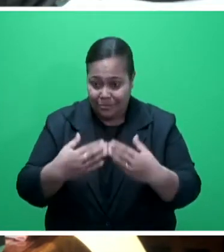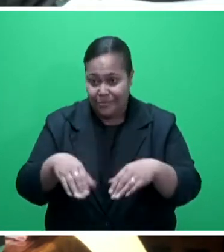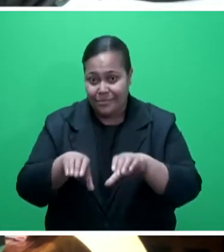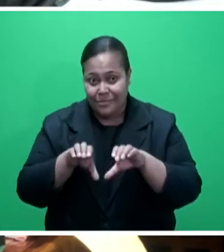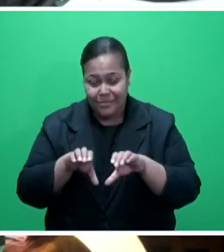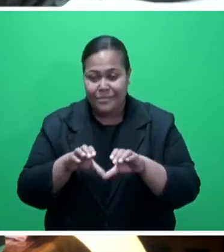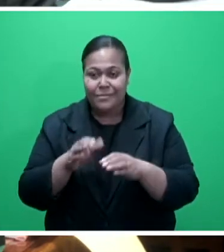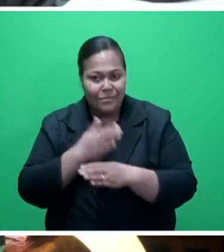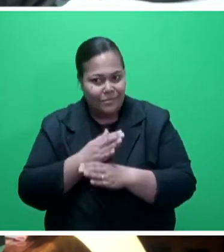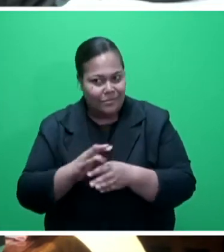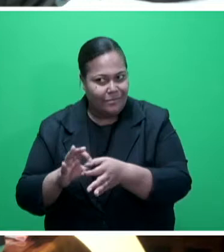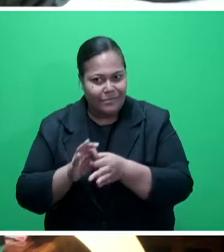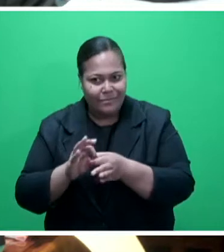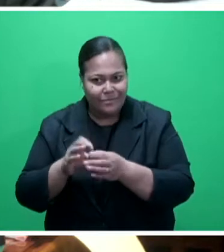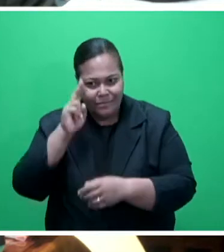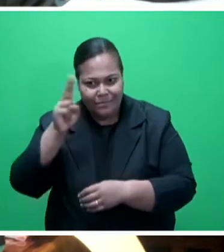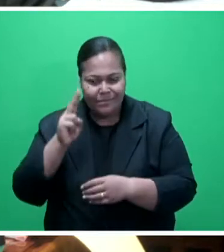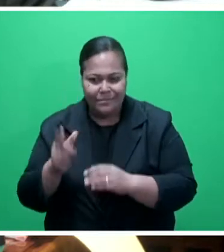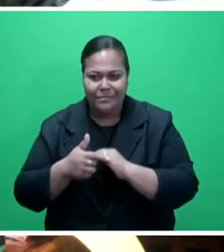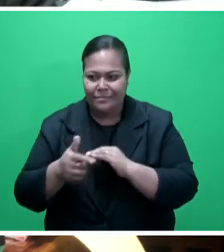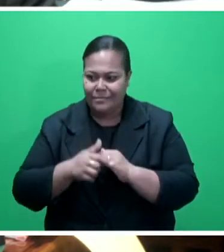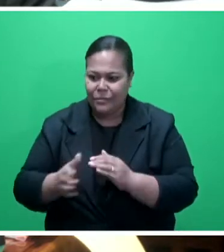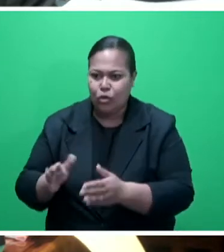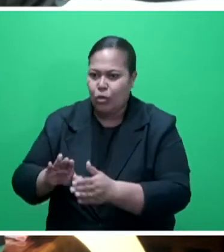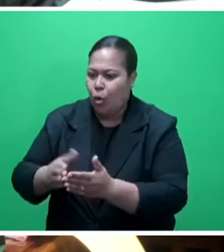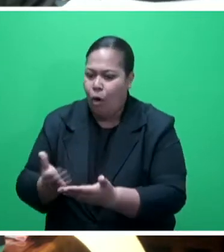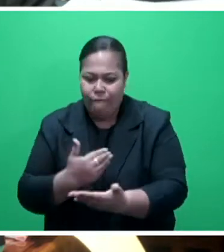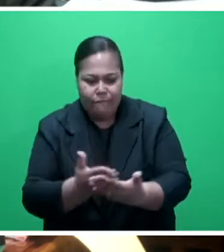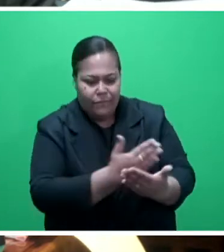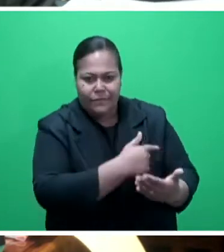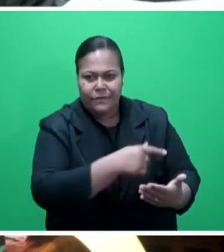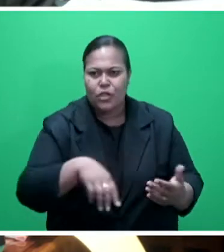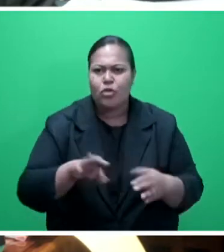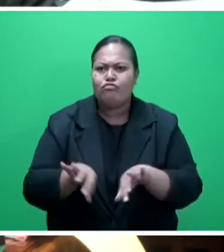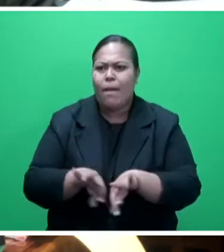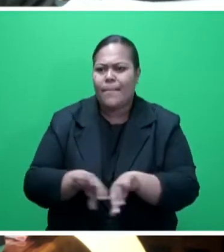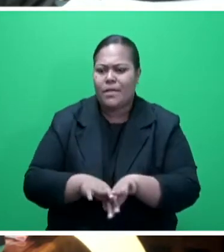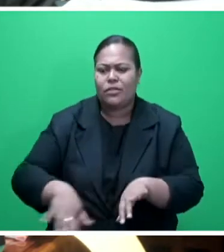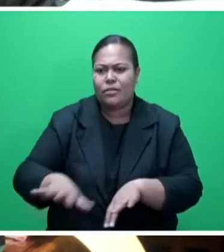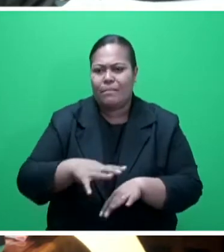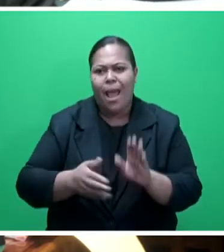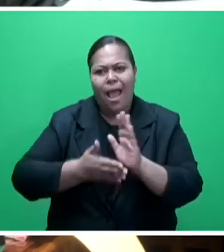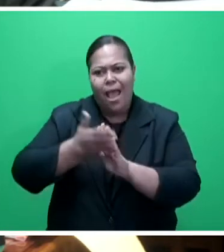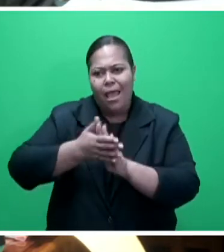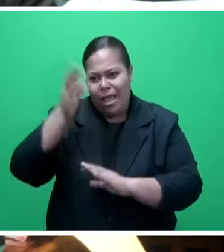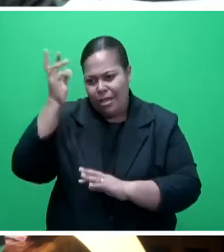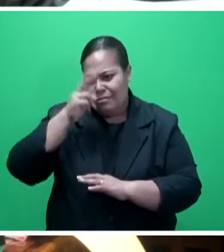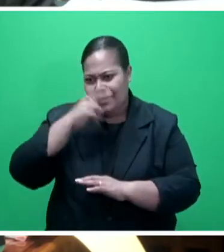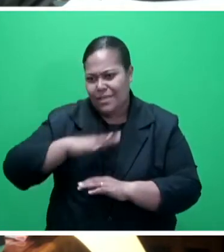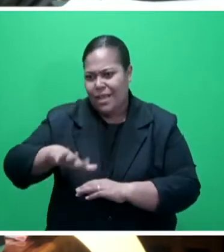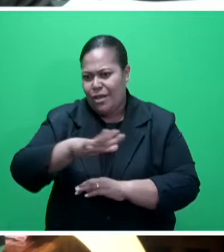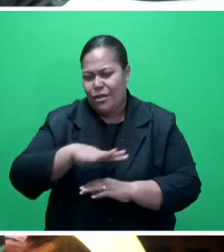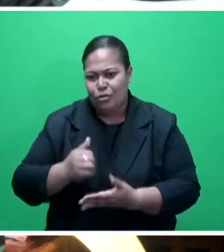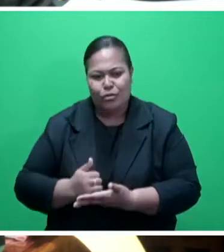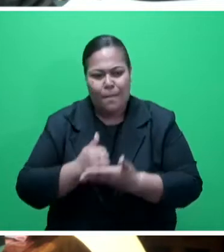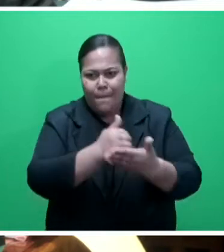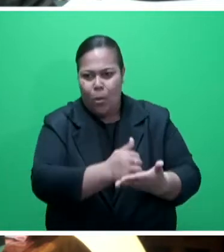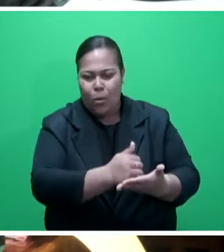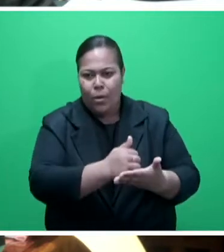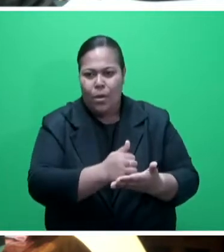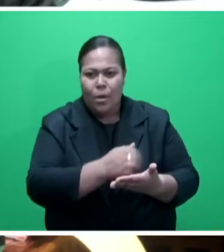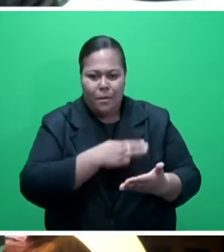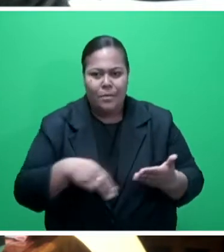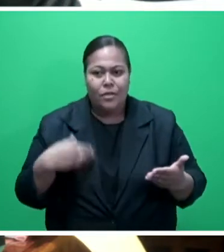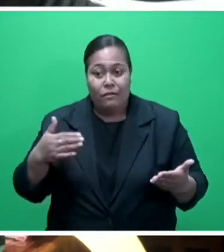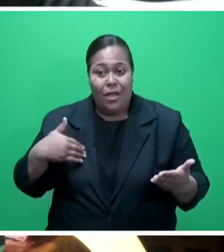the national level to remove the rubbish from selected high-risk areas in the Suva area, particularly to support the Ministry of